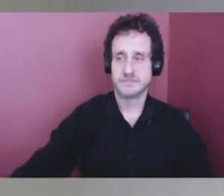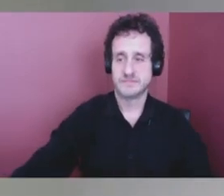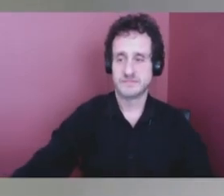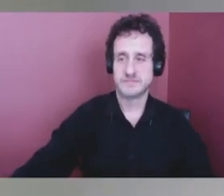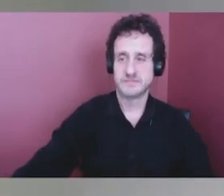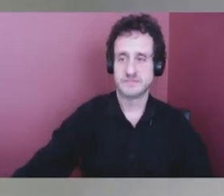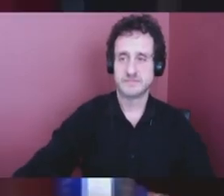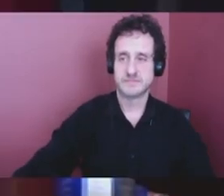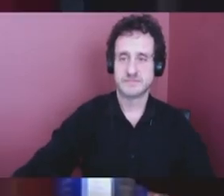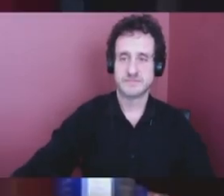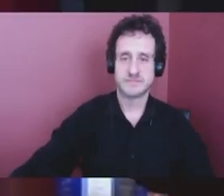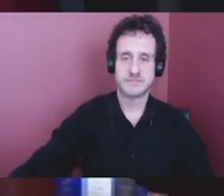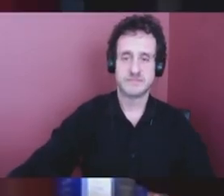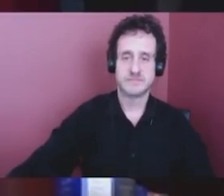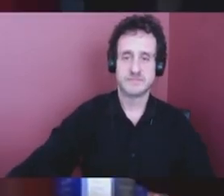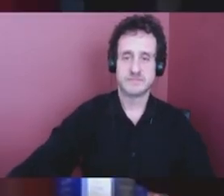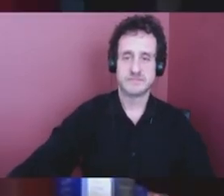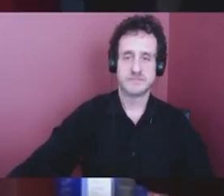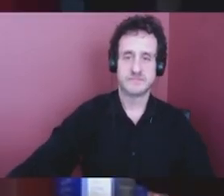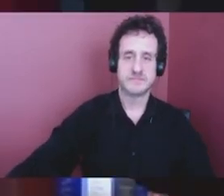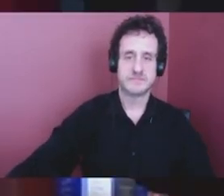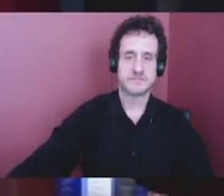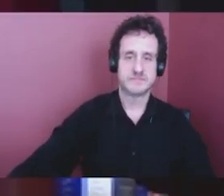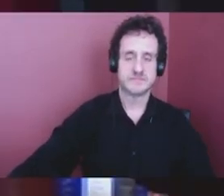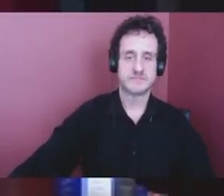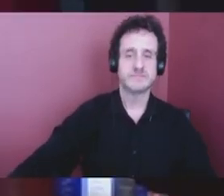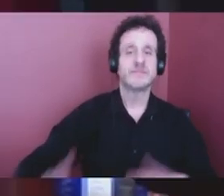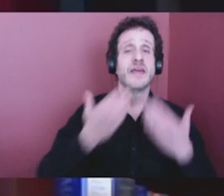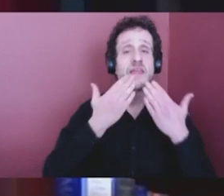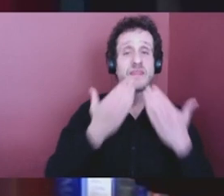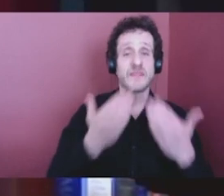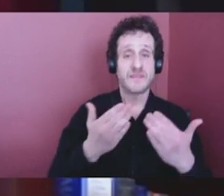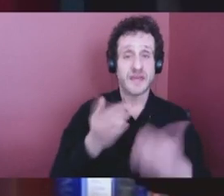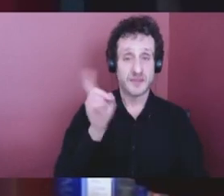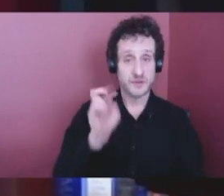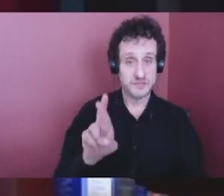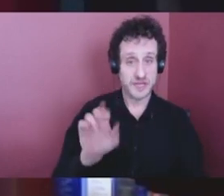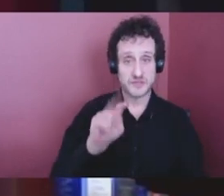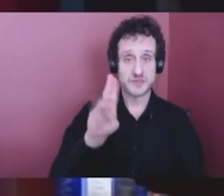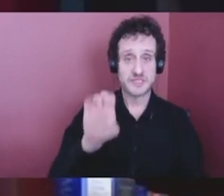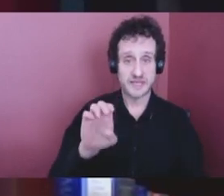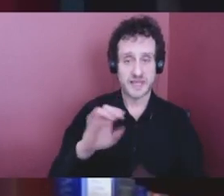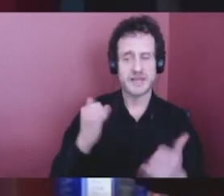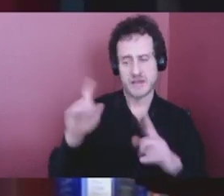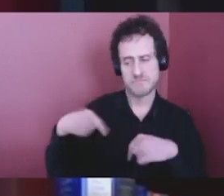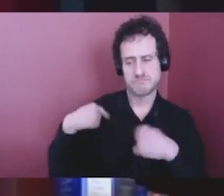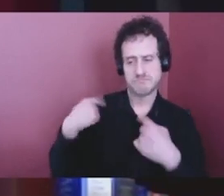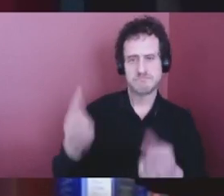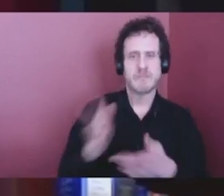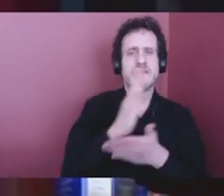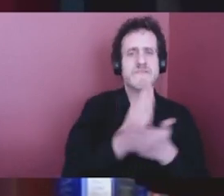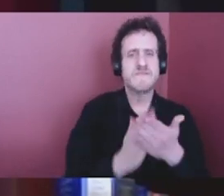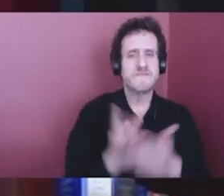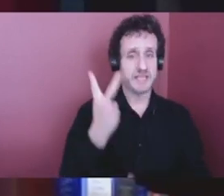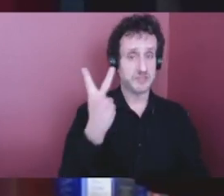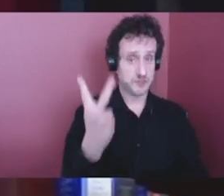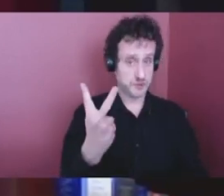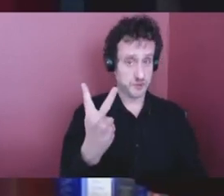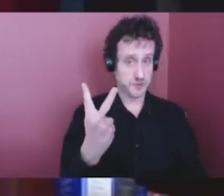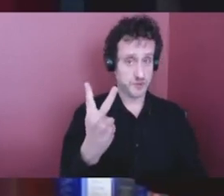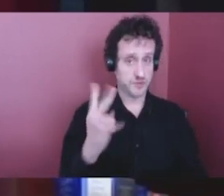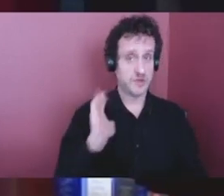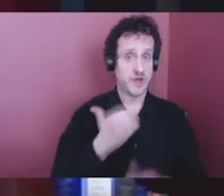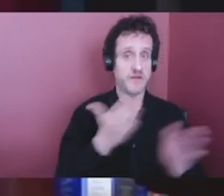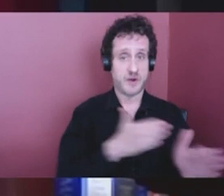Thank you very much, Dr. Ezike. And we're now 11 days into phase 2 of our Restore